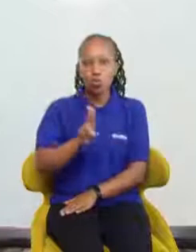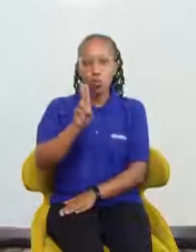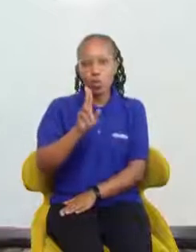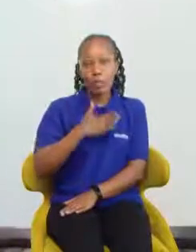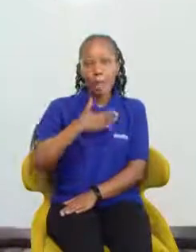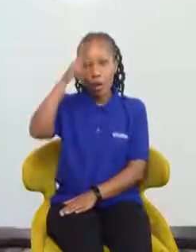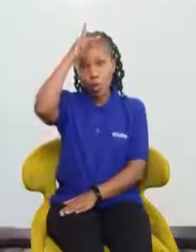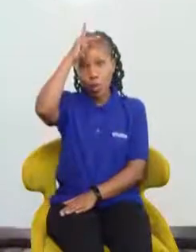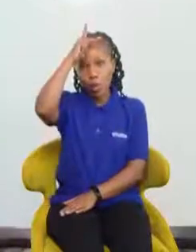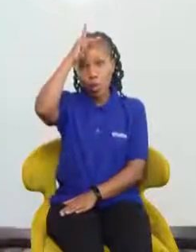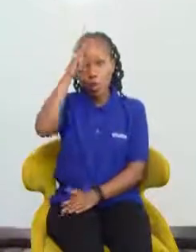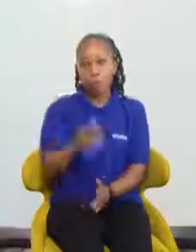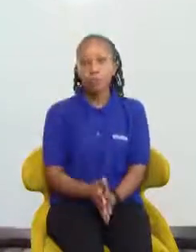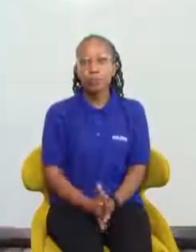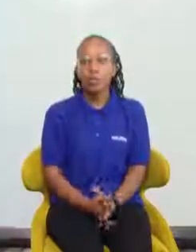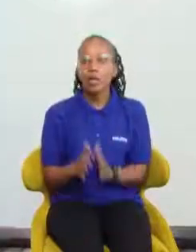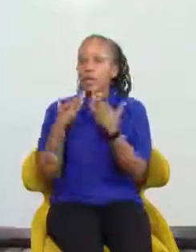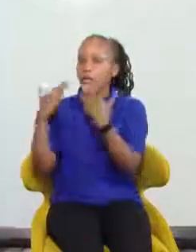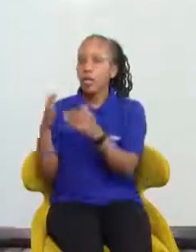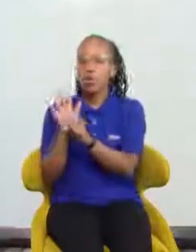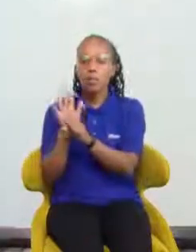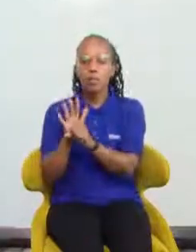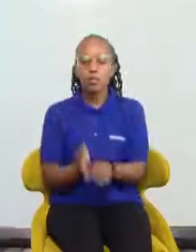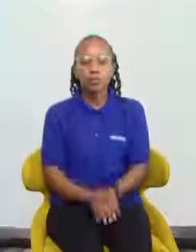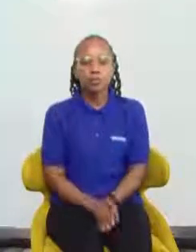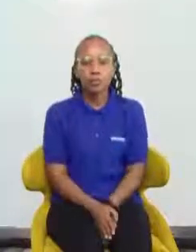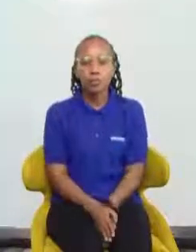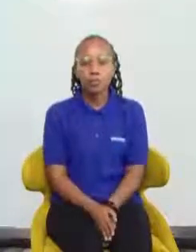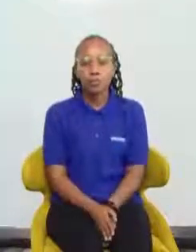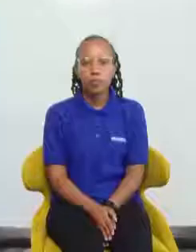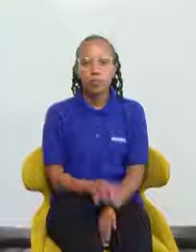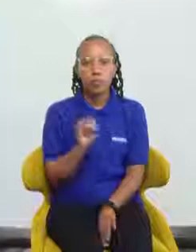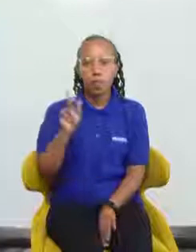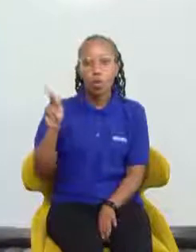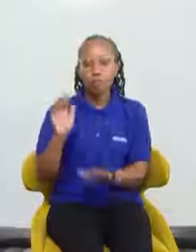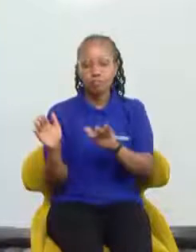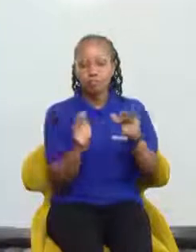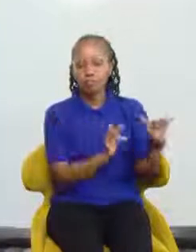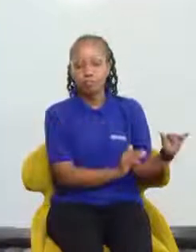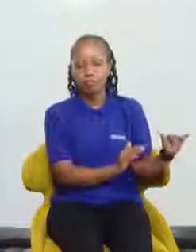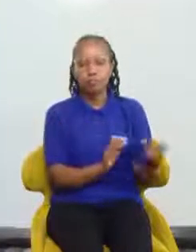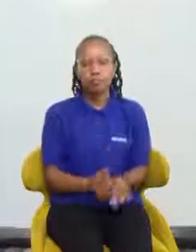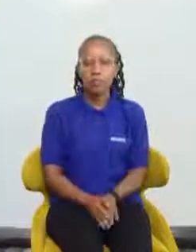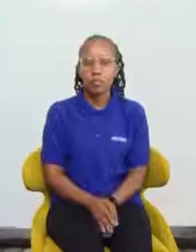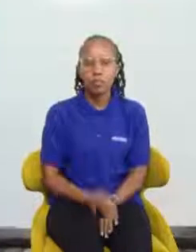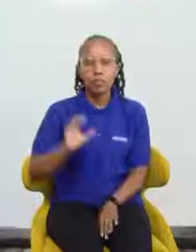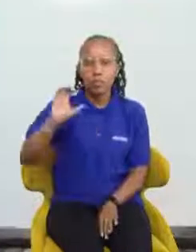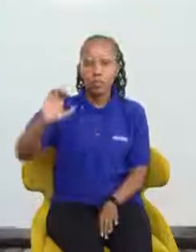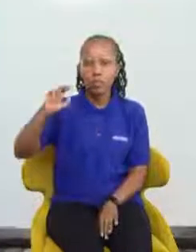and I'm just happy about that. Thank you for that very much. Okay, so next we have